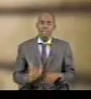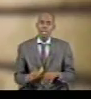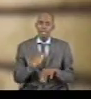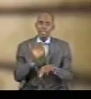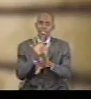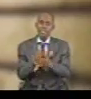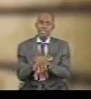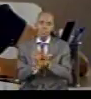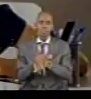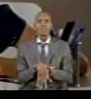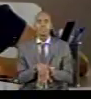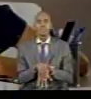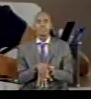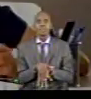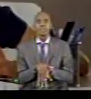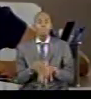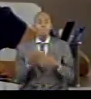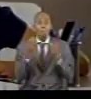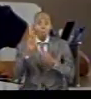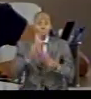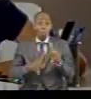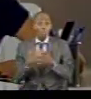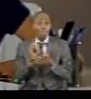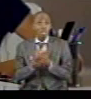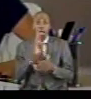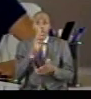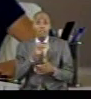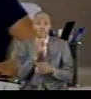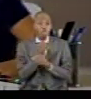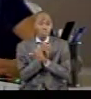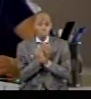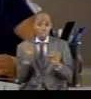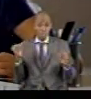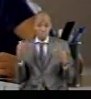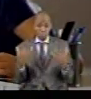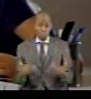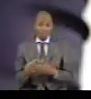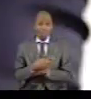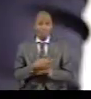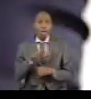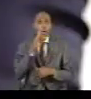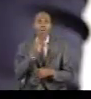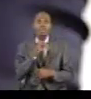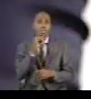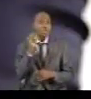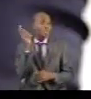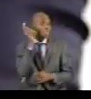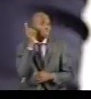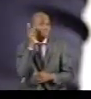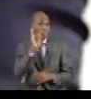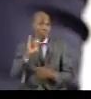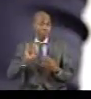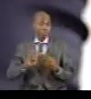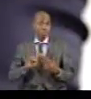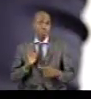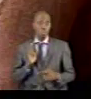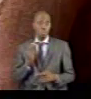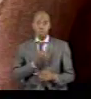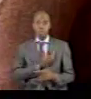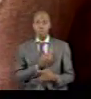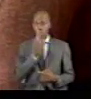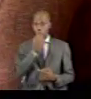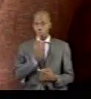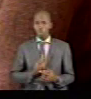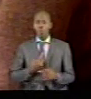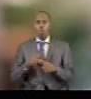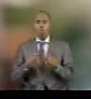people who are not saved today, they're not listening to us alone. They're listening to some deceivers over the